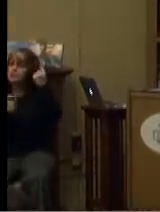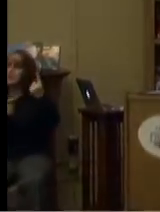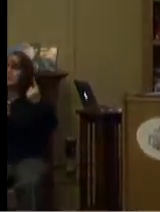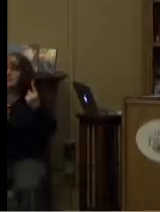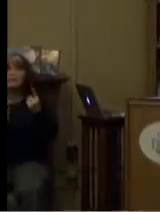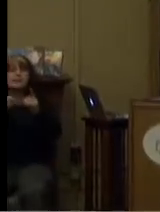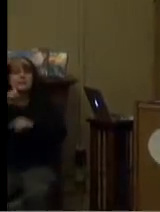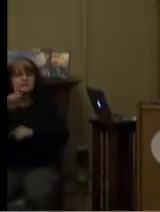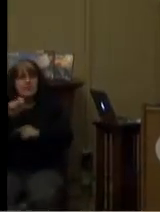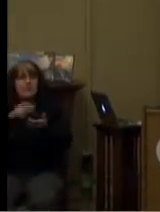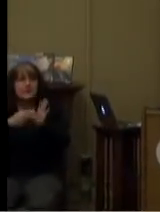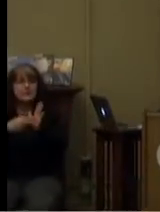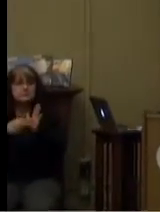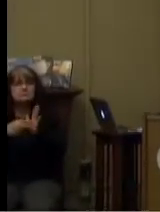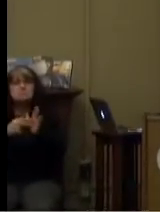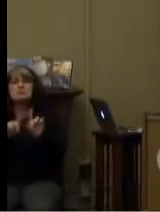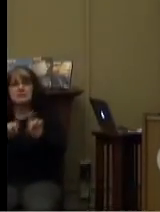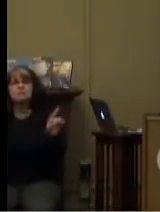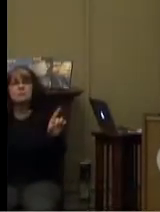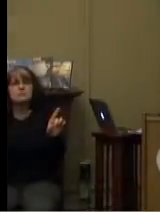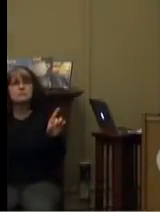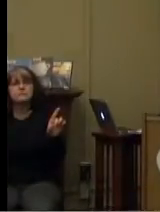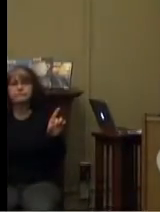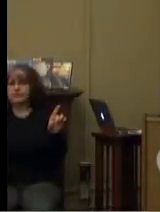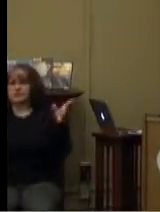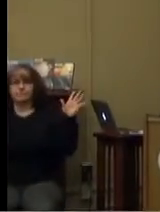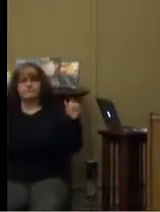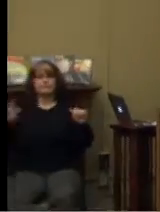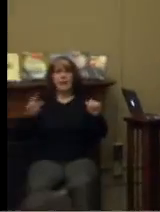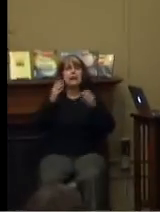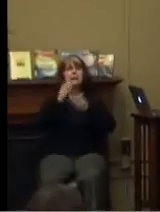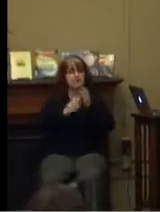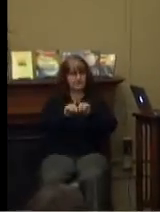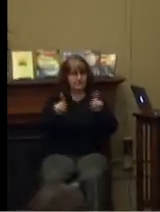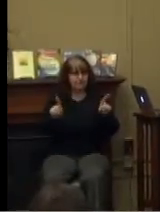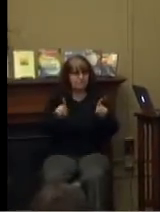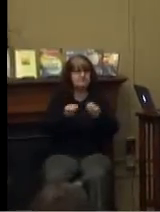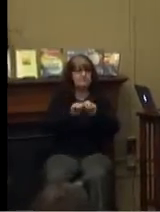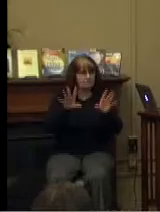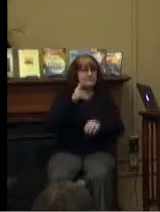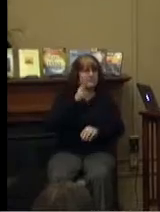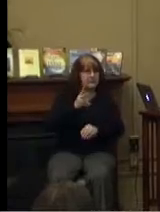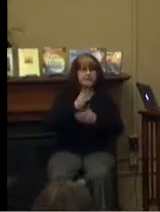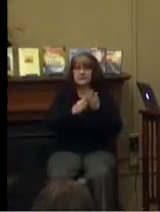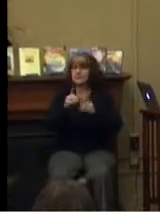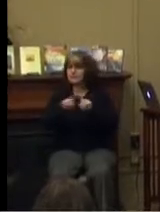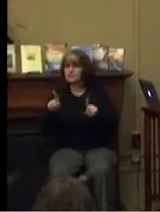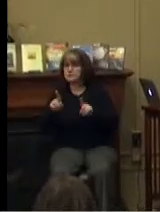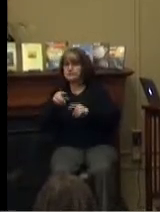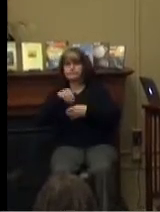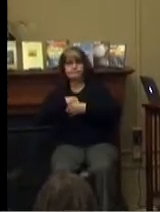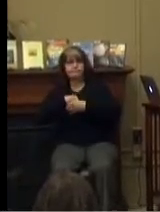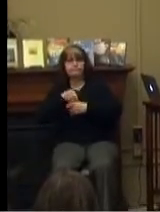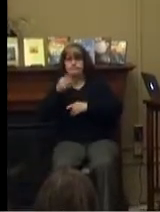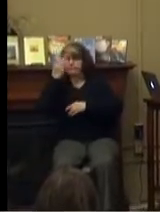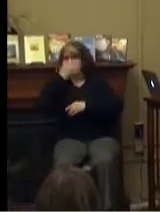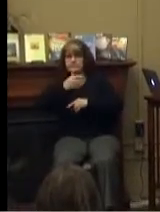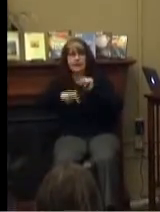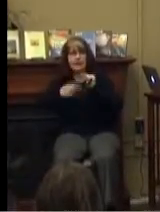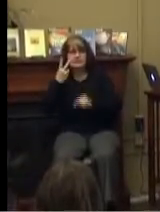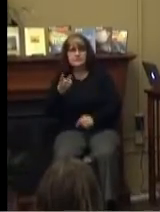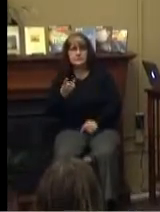difference. And some of the differences we see and some we can't see, right? And we're going to talk about that in a little bit. So the